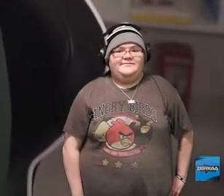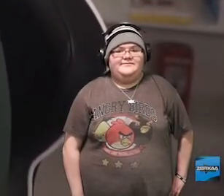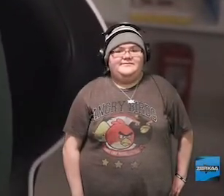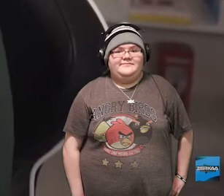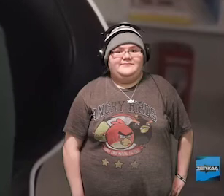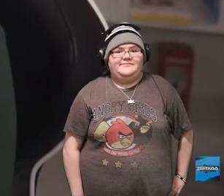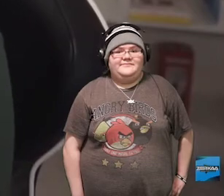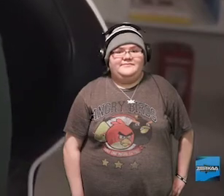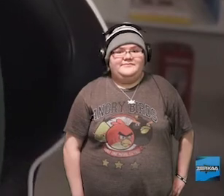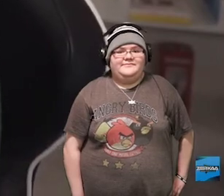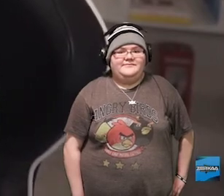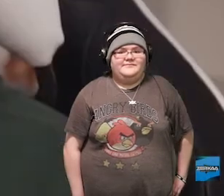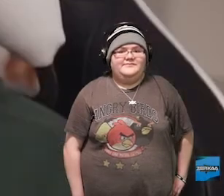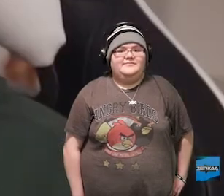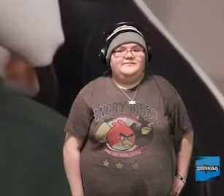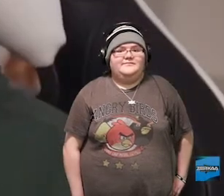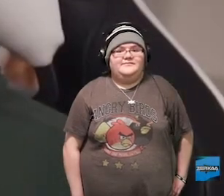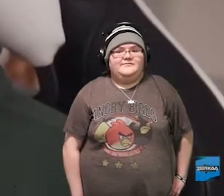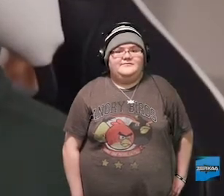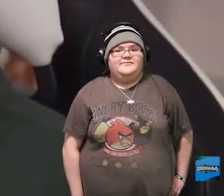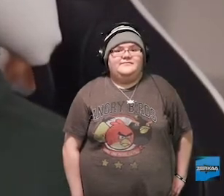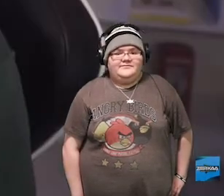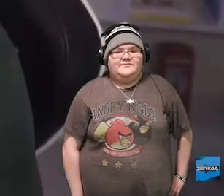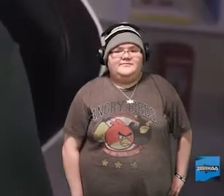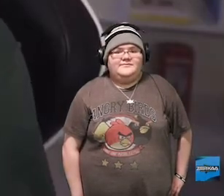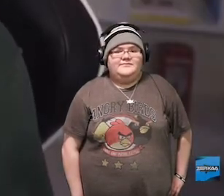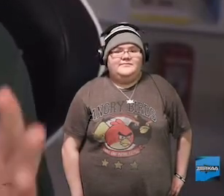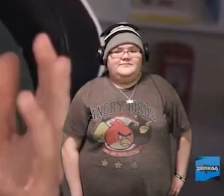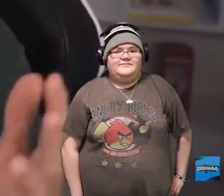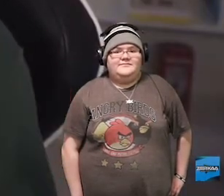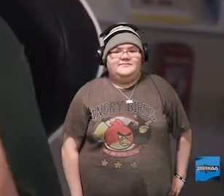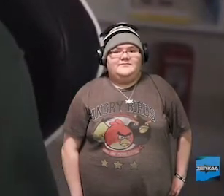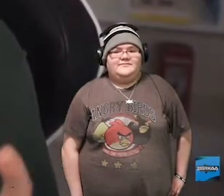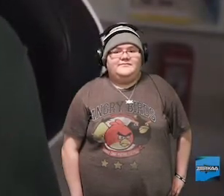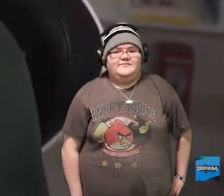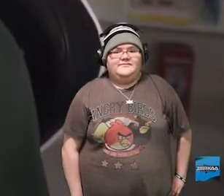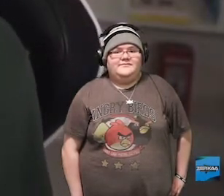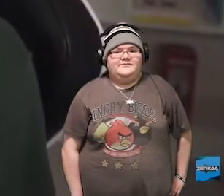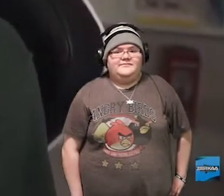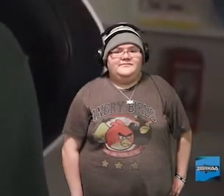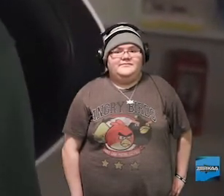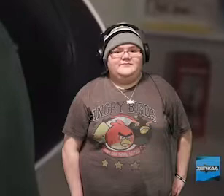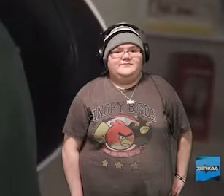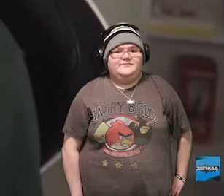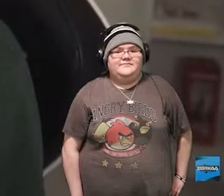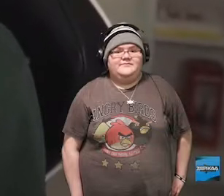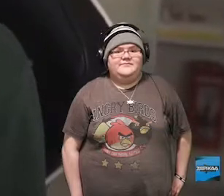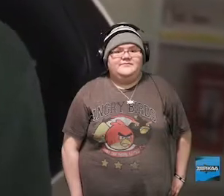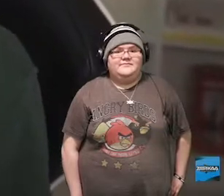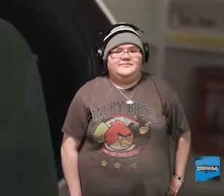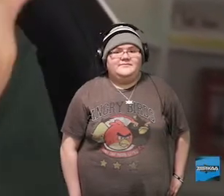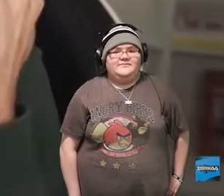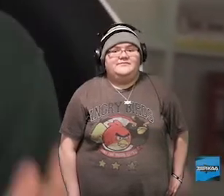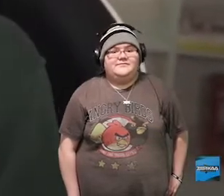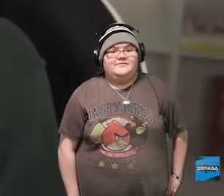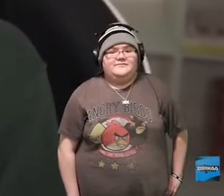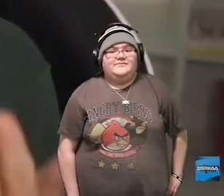that will improve. It will rapidly increase like the progress that you see. But if you're simply just looking to just reduce size, reduce weight, then just burn calories.